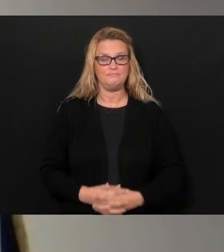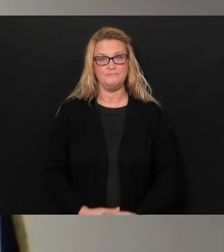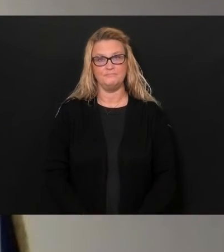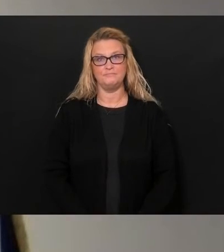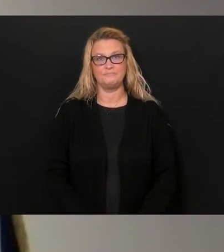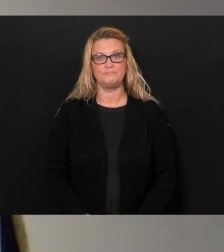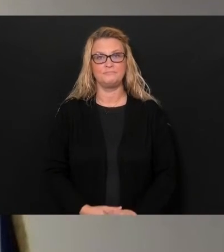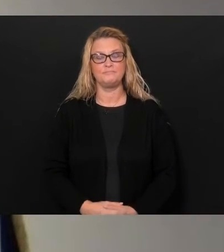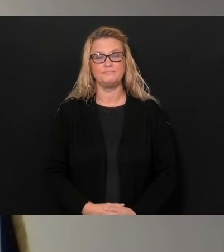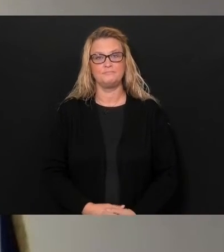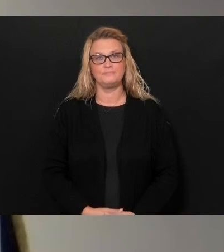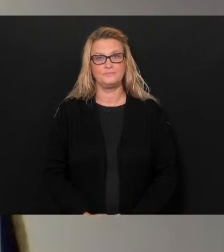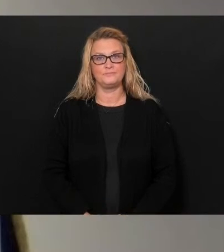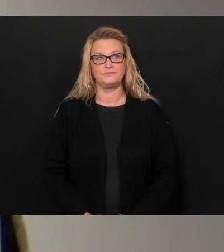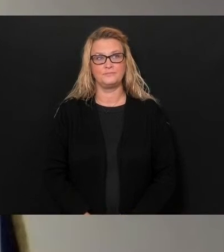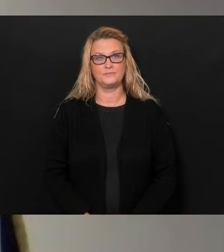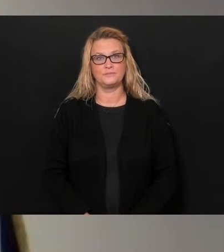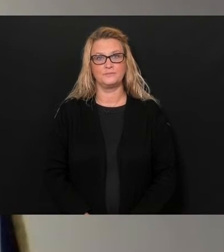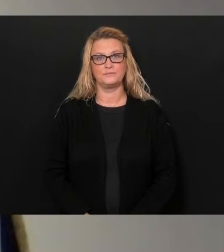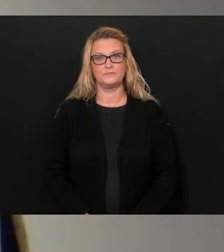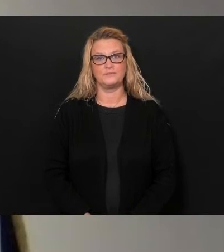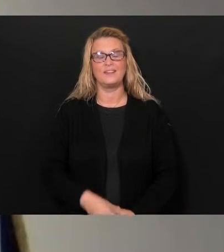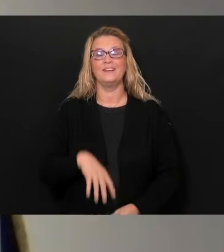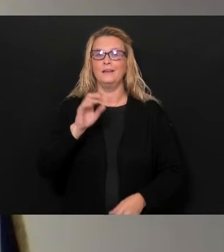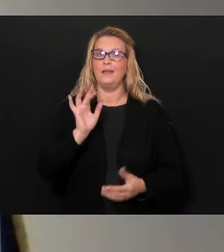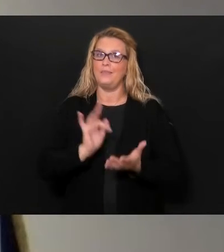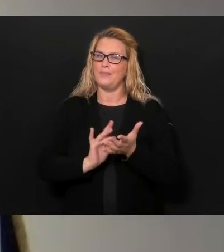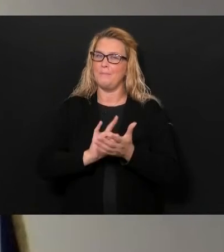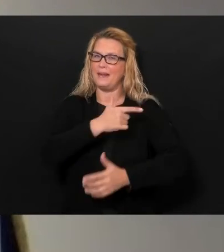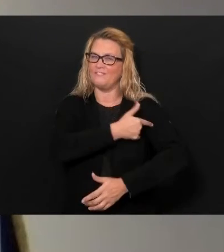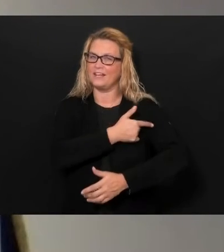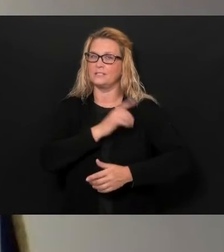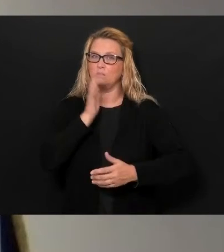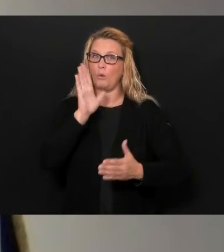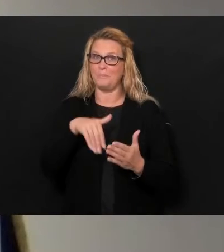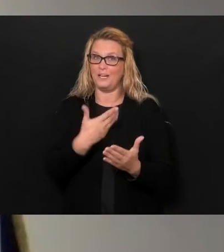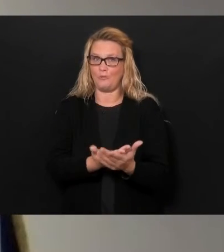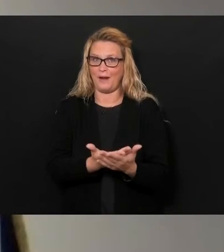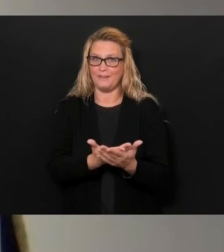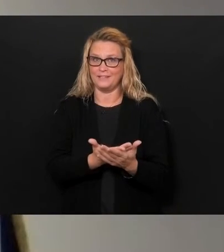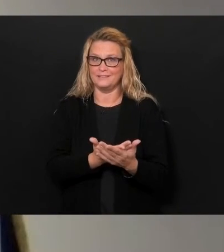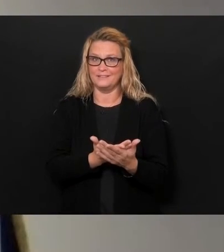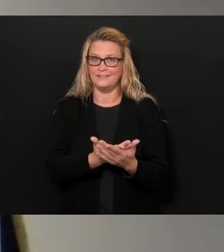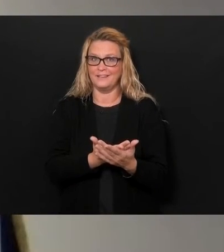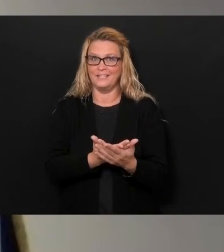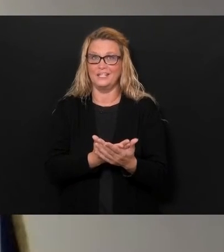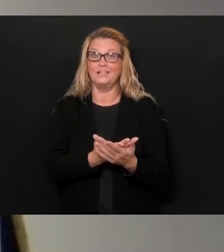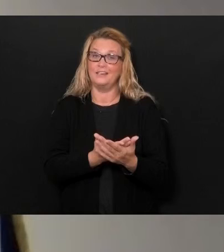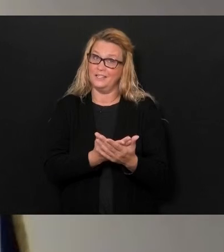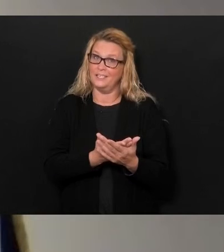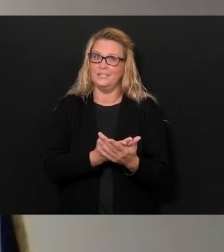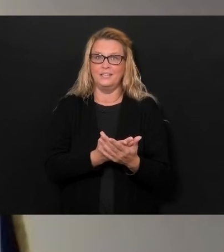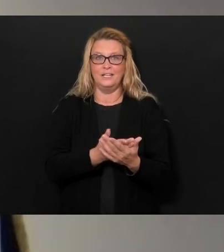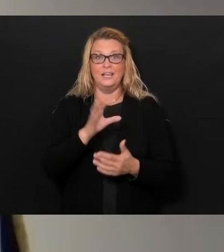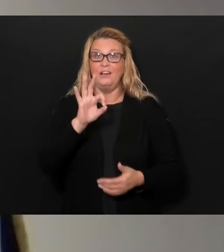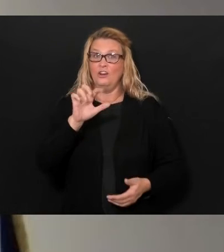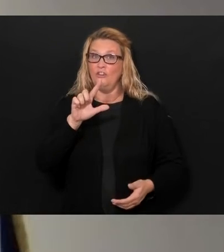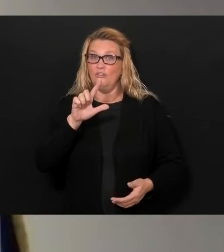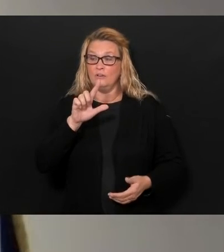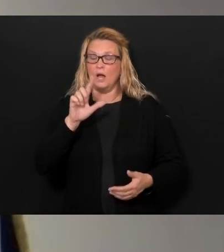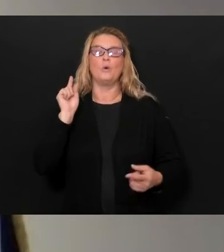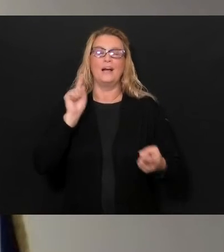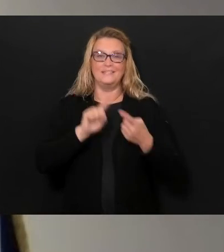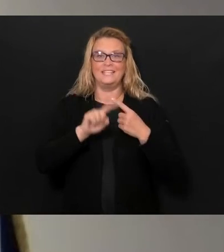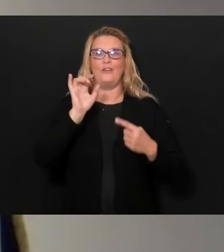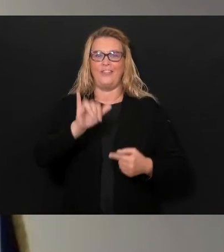early. Also, vaccines are coming, as we've talked about. But until vaccines come, we